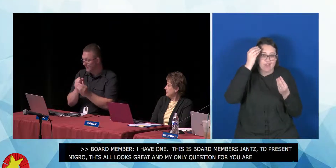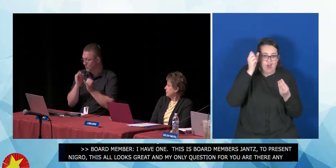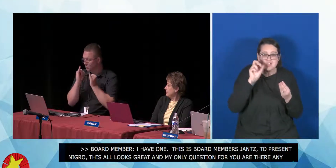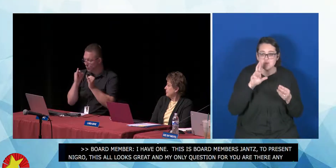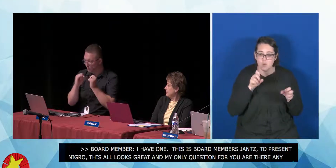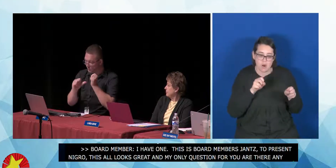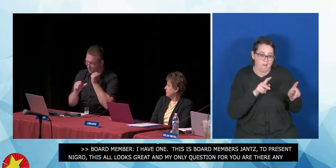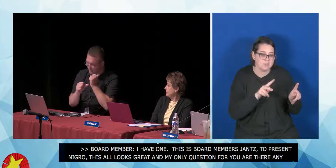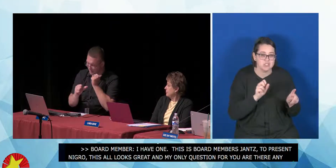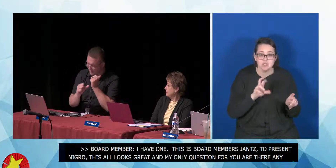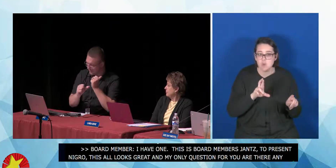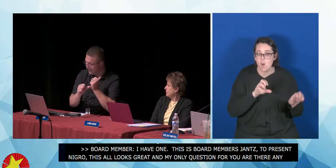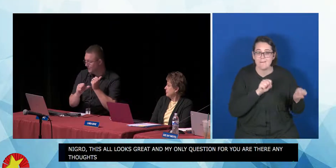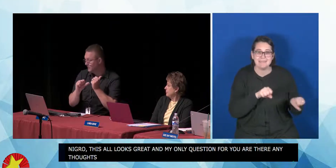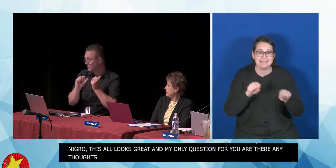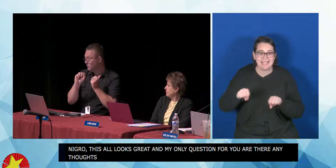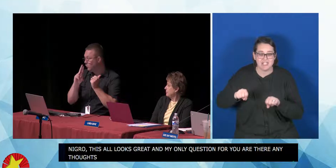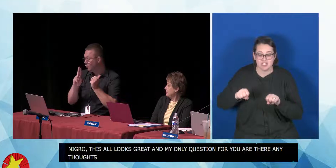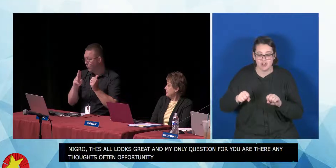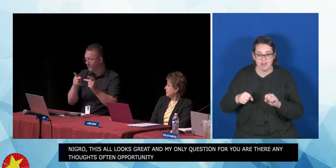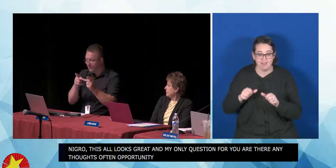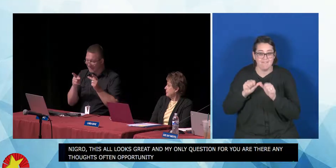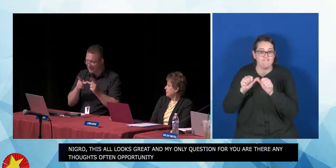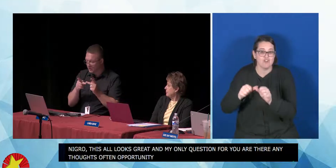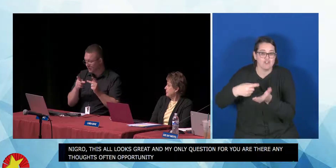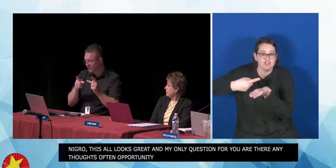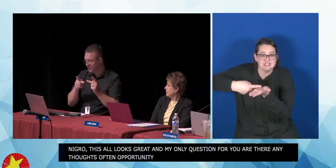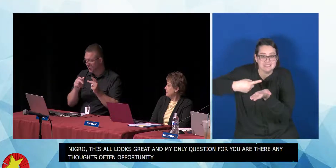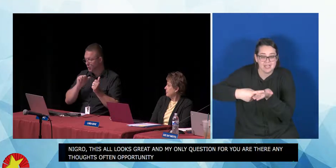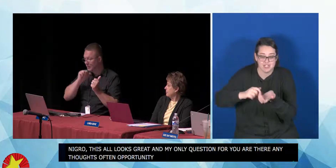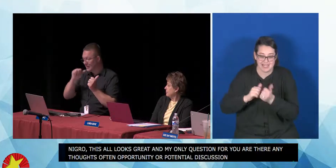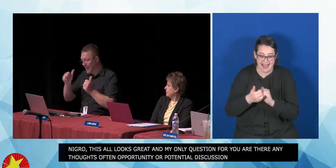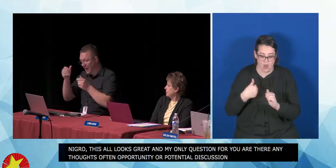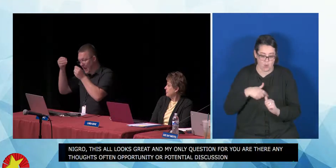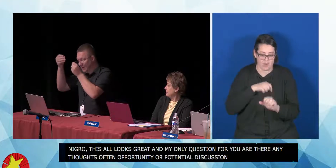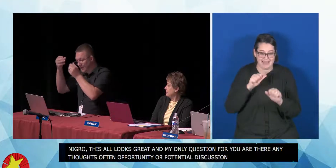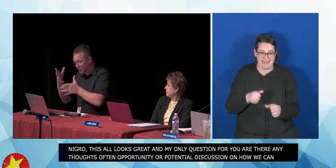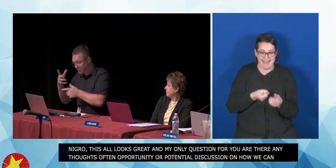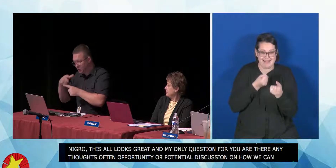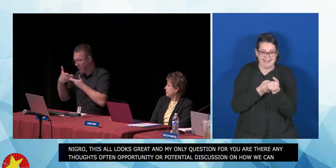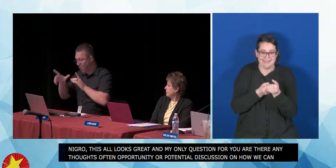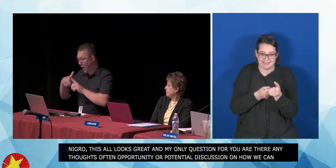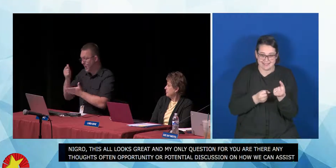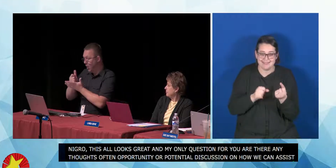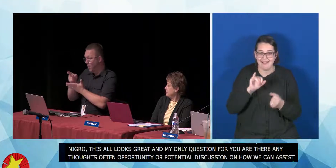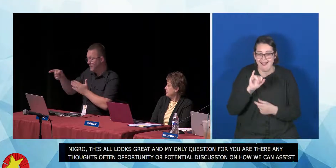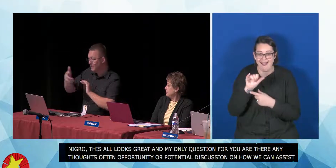or potential discussion on how we can assist instructional assistants